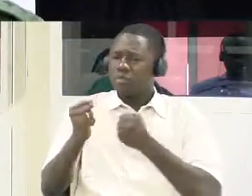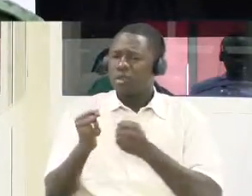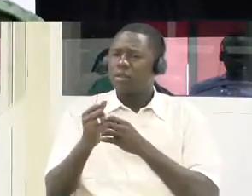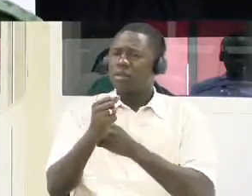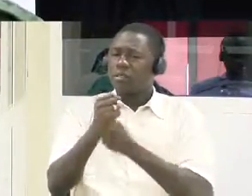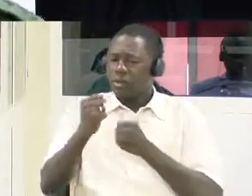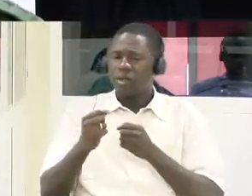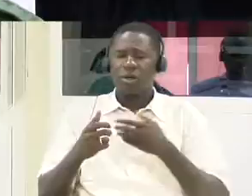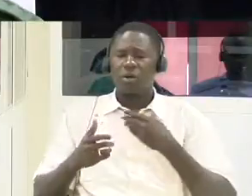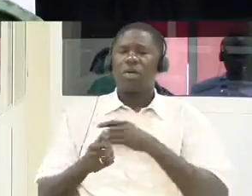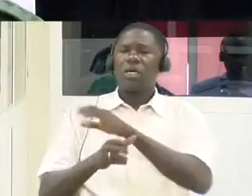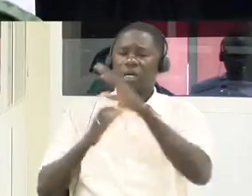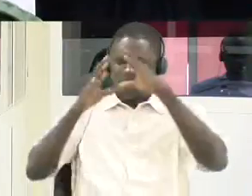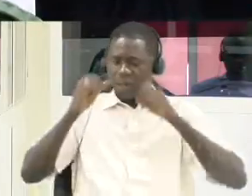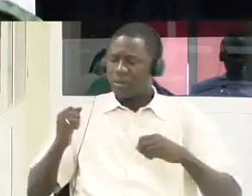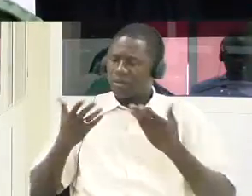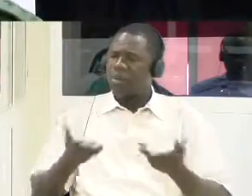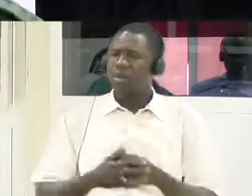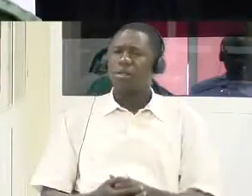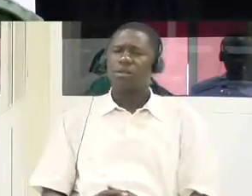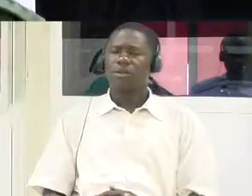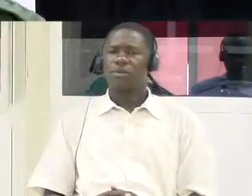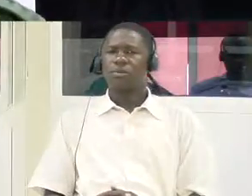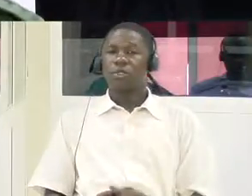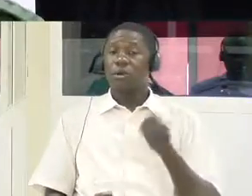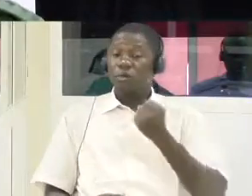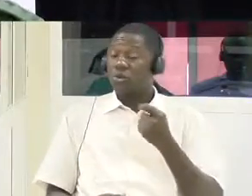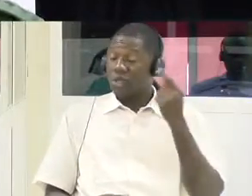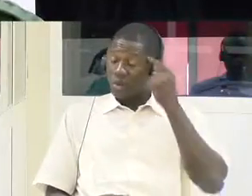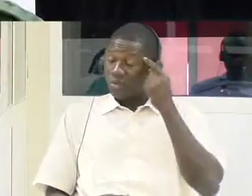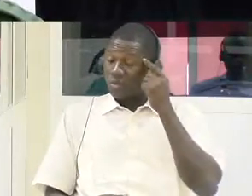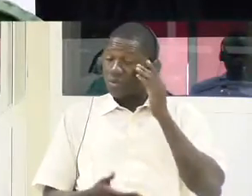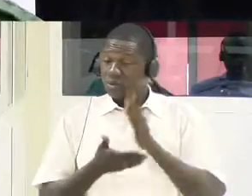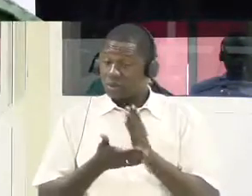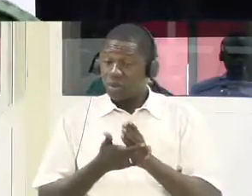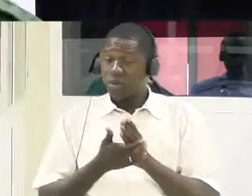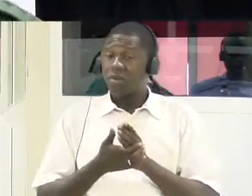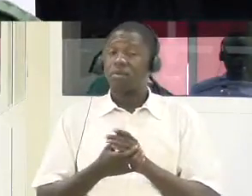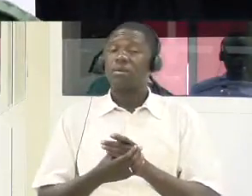What mechanisms are there? Because I know for a fact